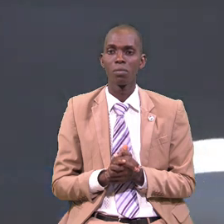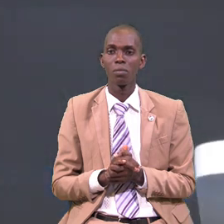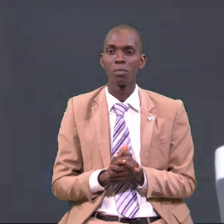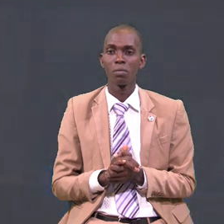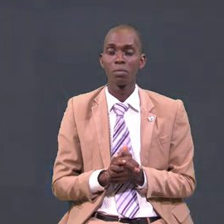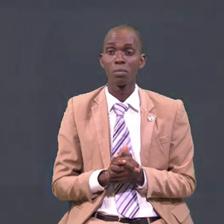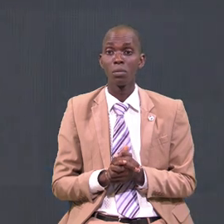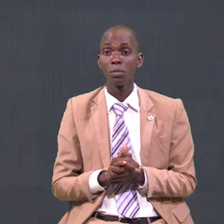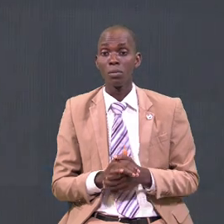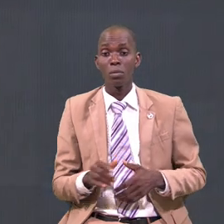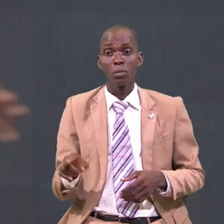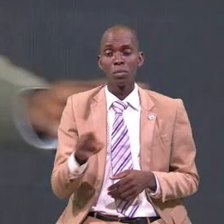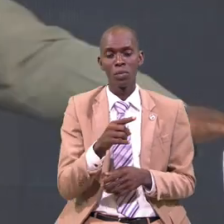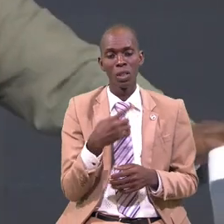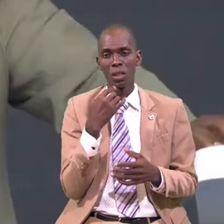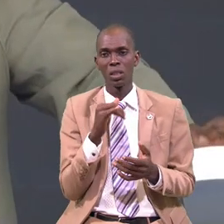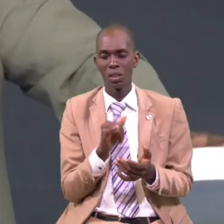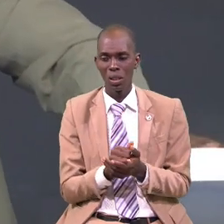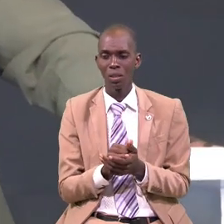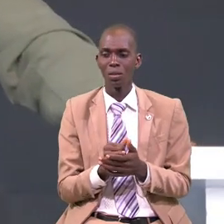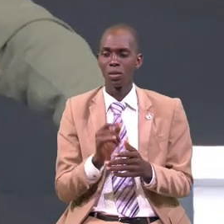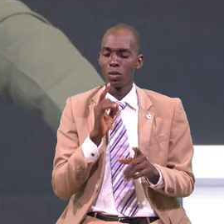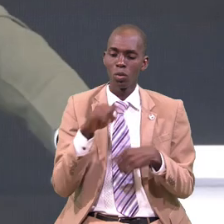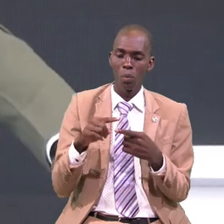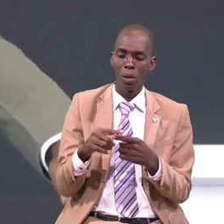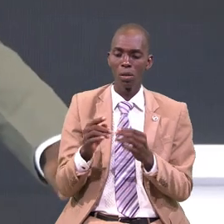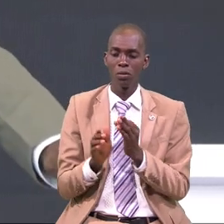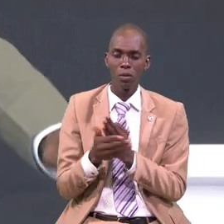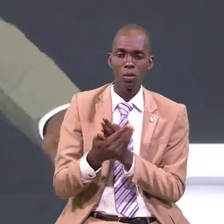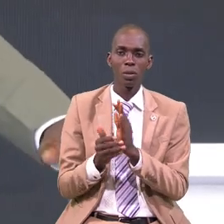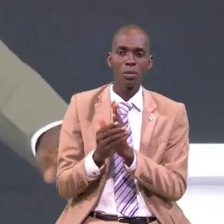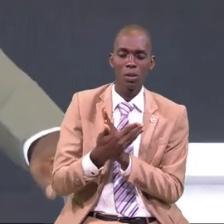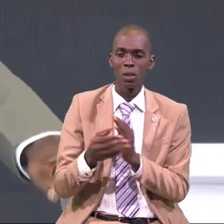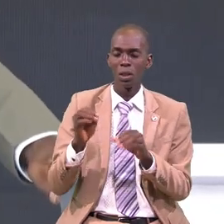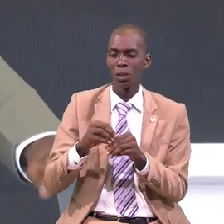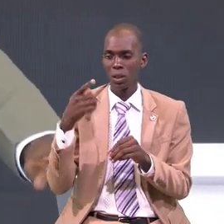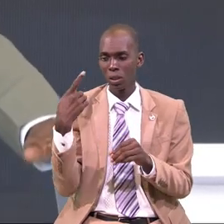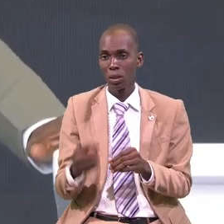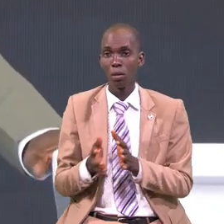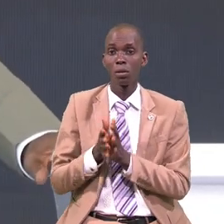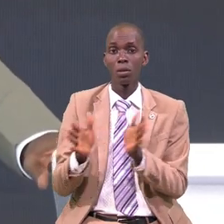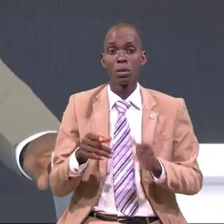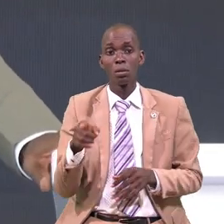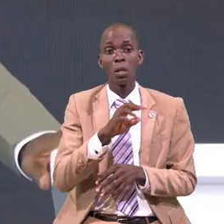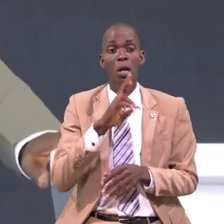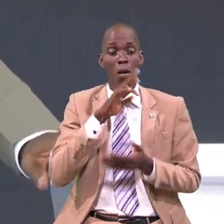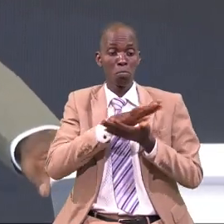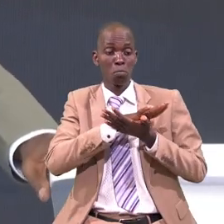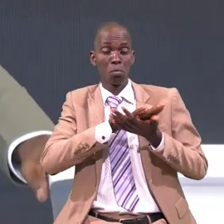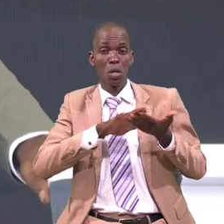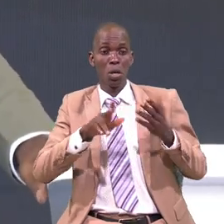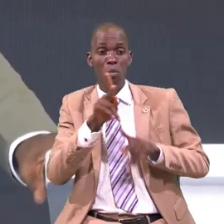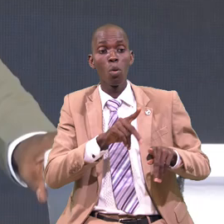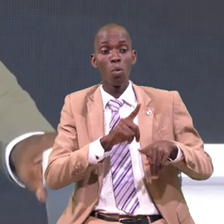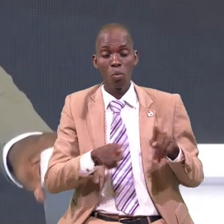They say if you mention fornication, adultery in the public, all decent people, they're decent, they commit adultery in the private,